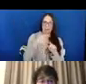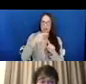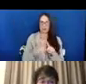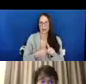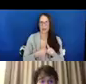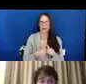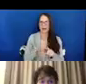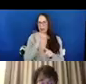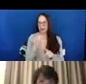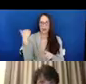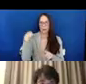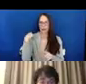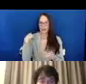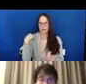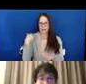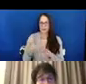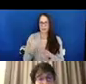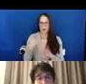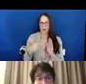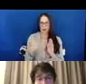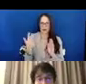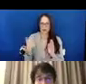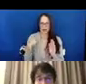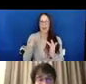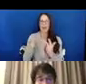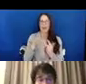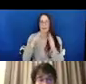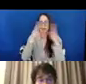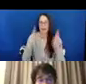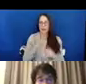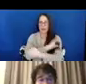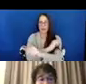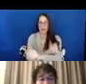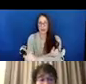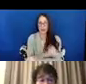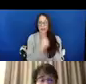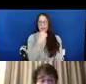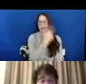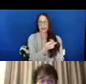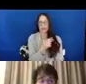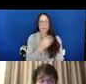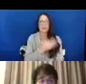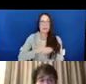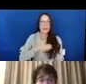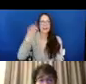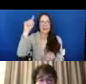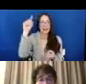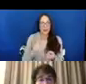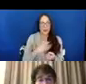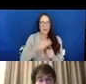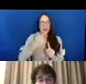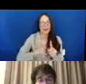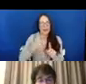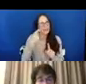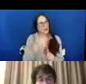it was before they tripled it. And I contacted the Housing Authority and told them, please lower my rent. I think you made a